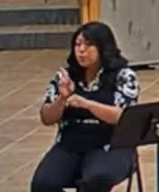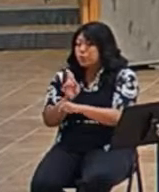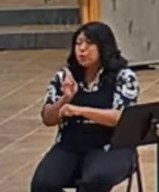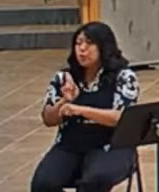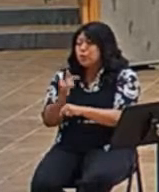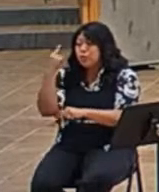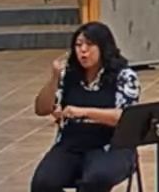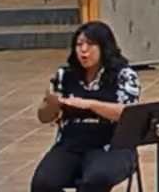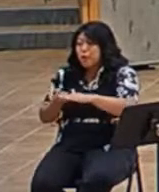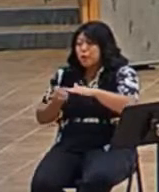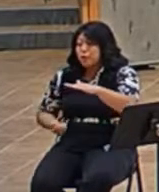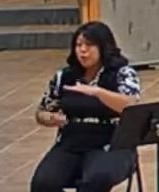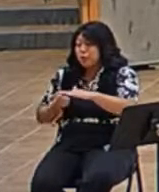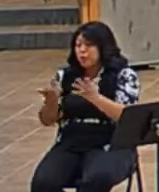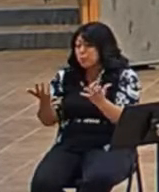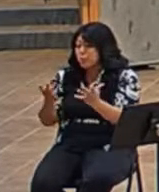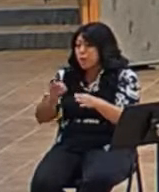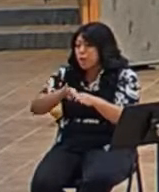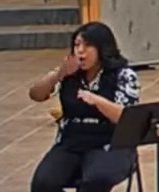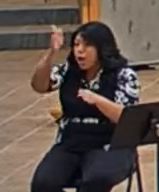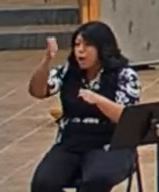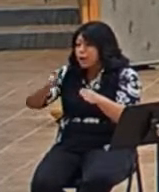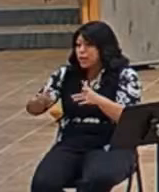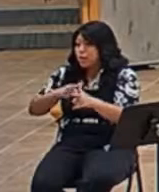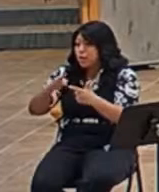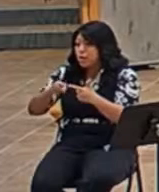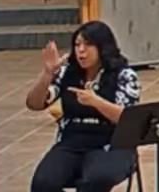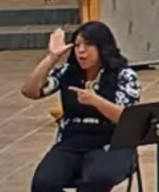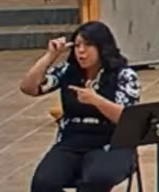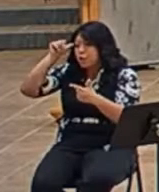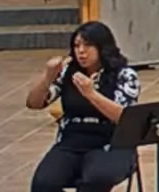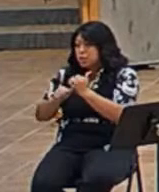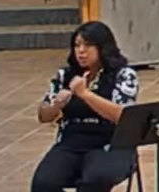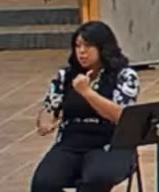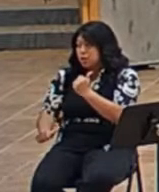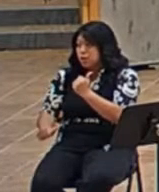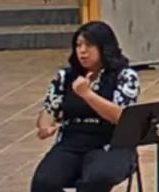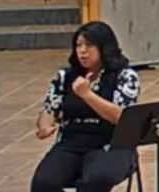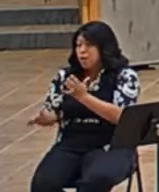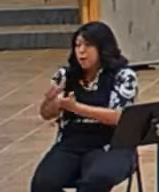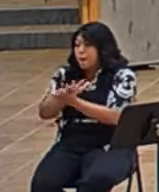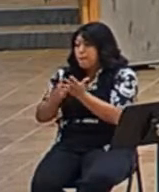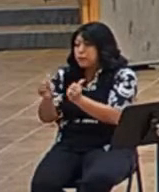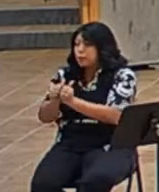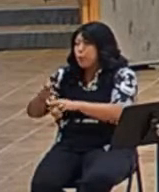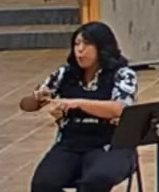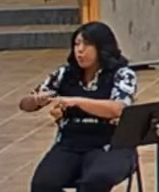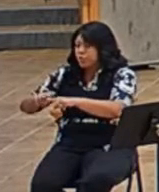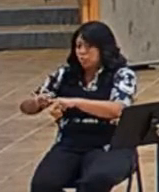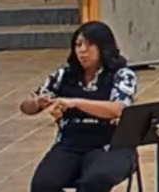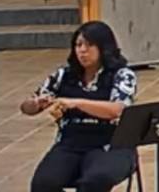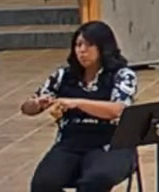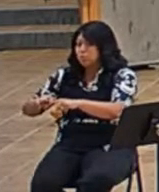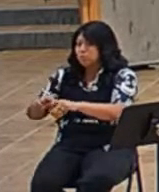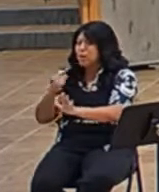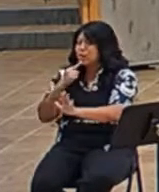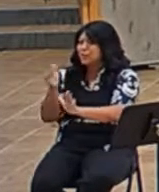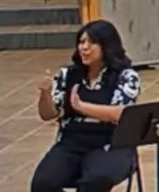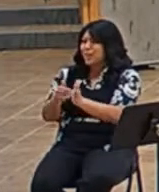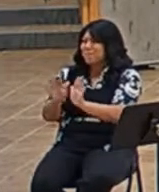region. It is camel and donkey dung mixed with salt. I'll repeat that one more